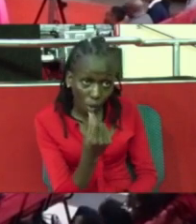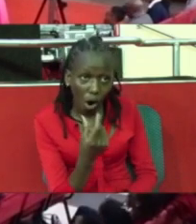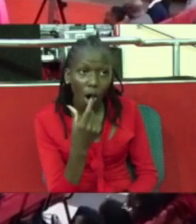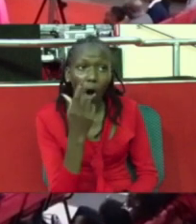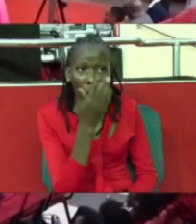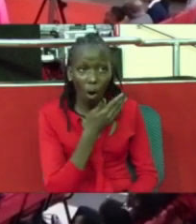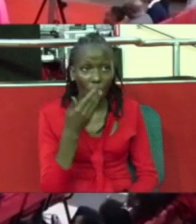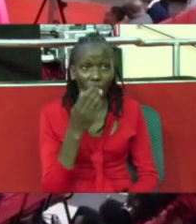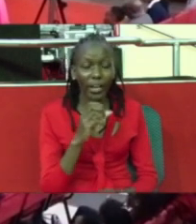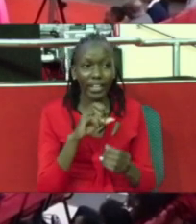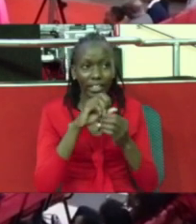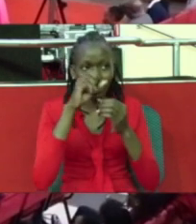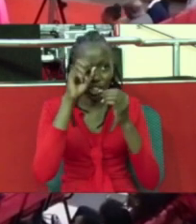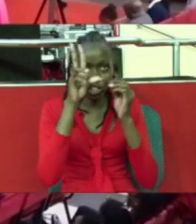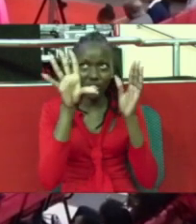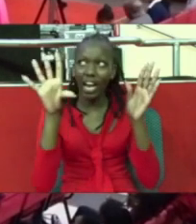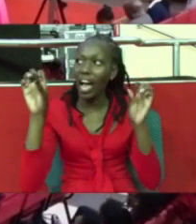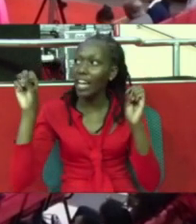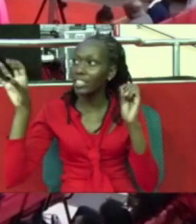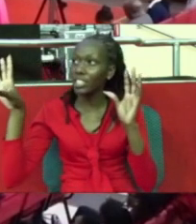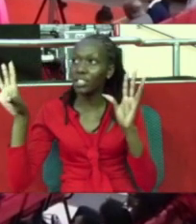mafuta yale kidogo yaangaze.